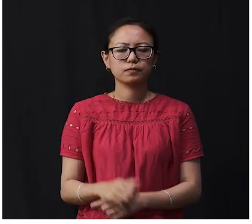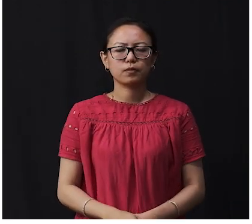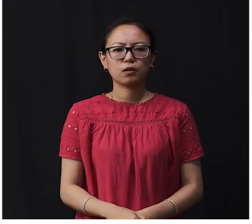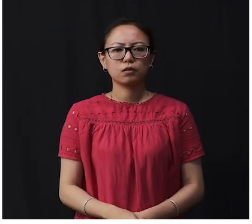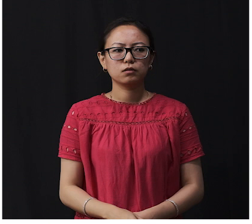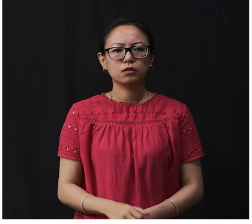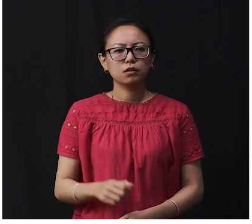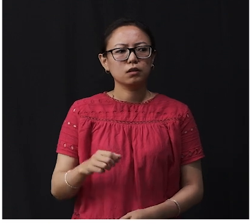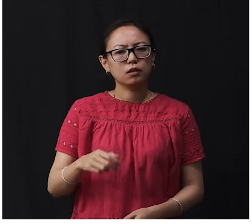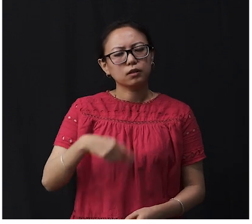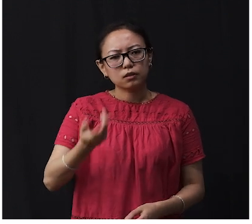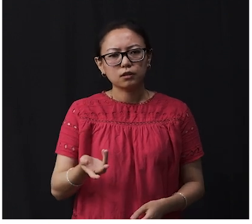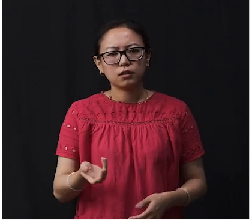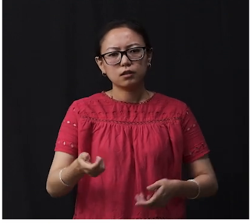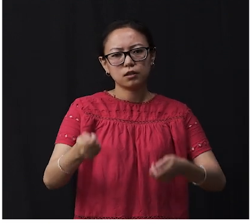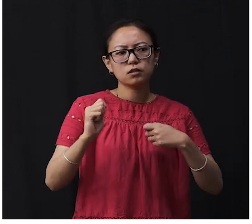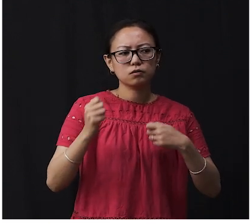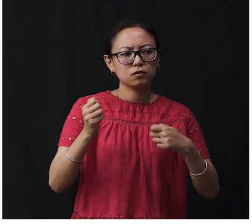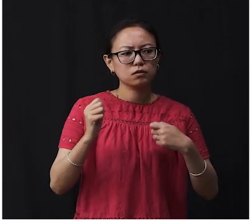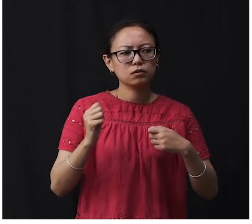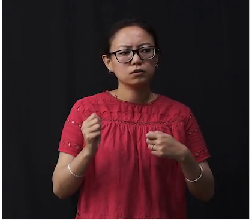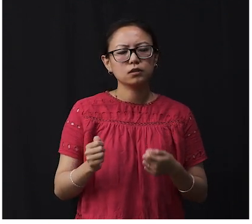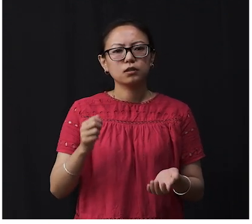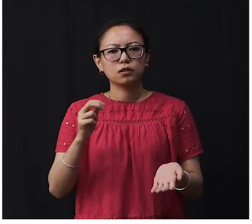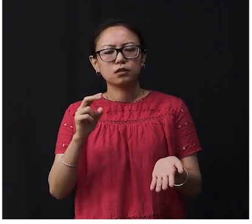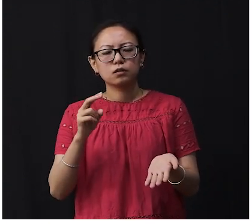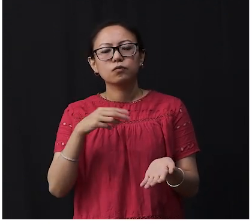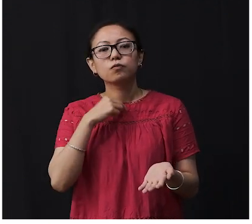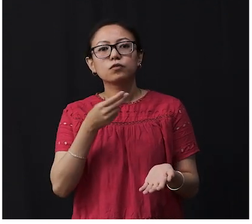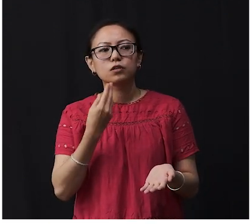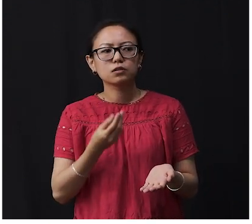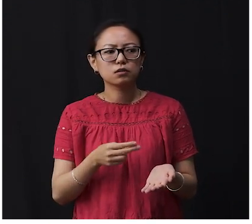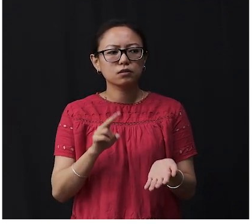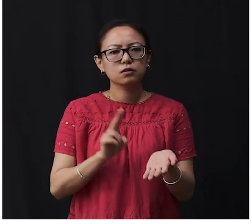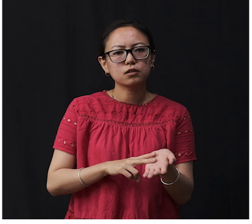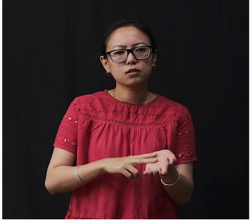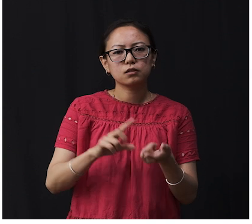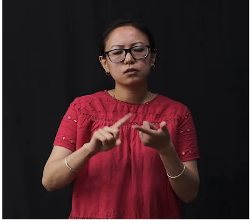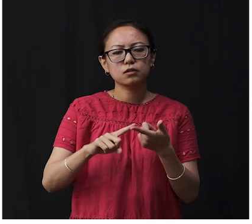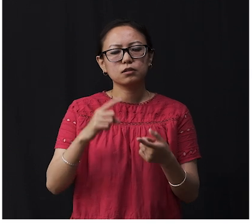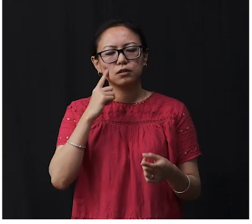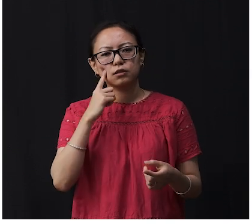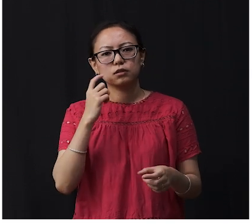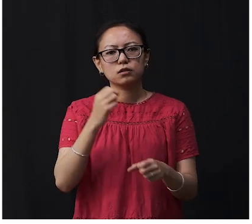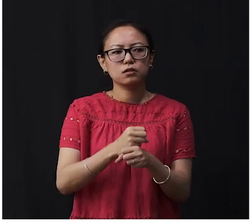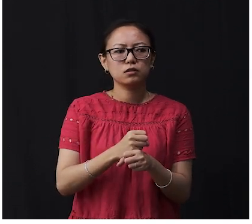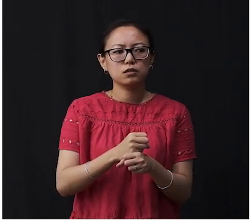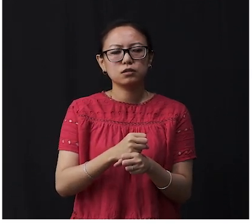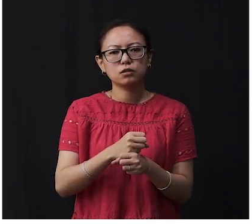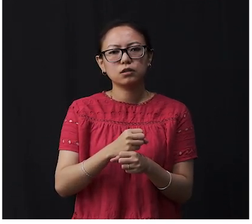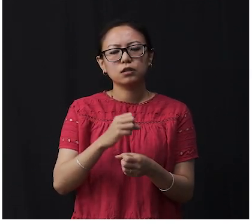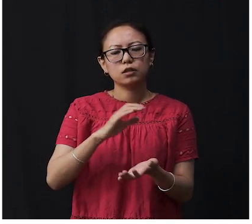The horse neighed. Neighed means to make a horse sound. So the